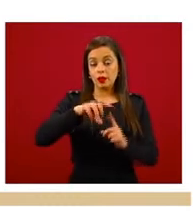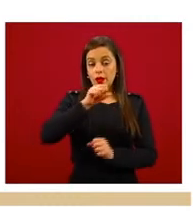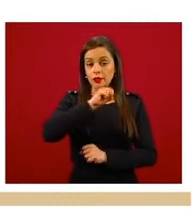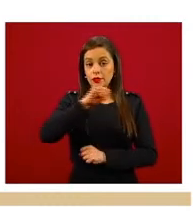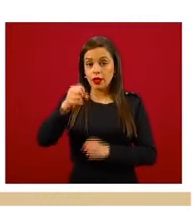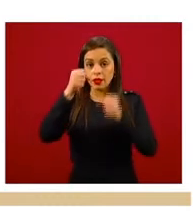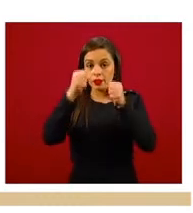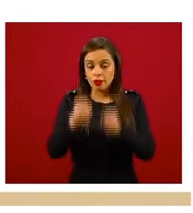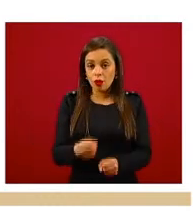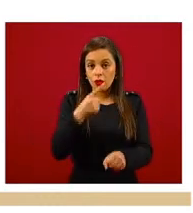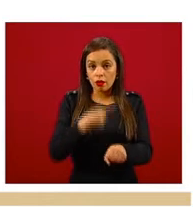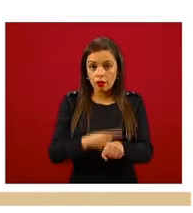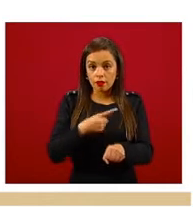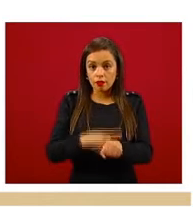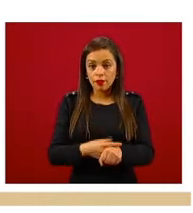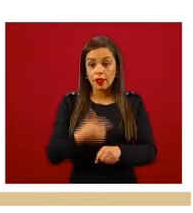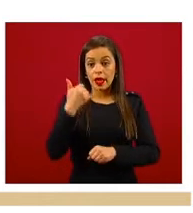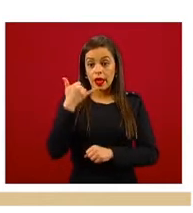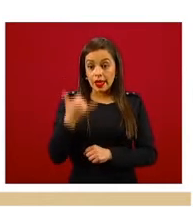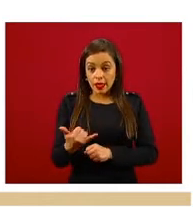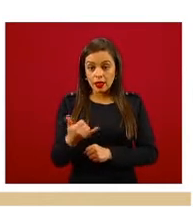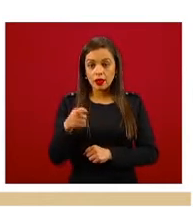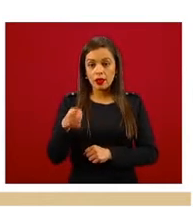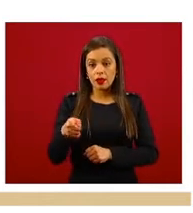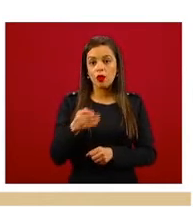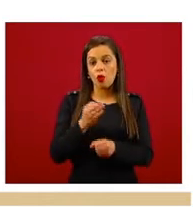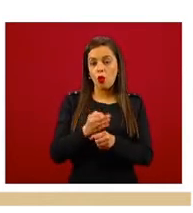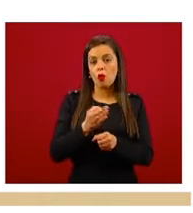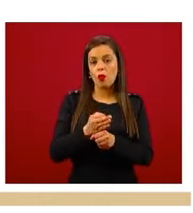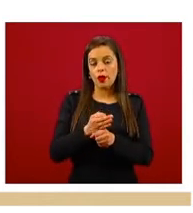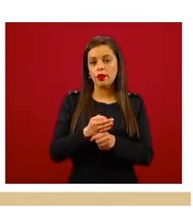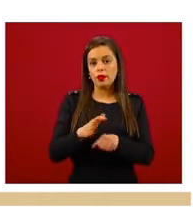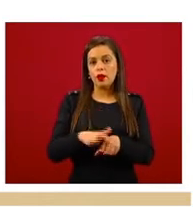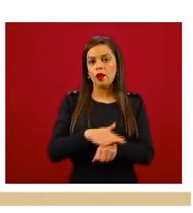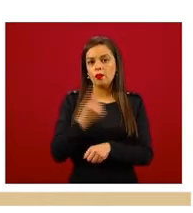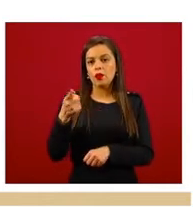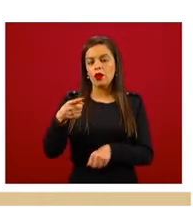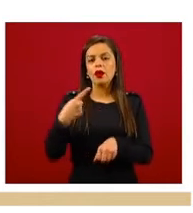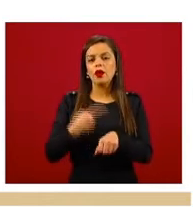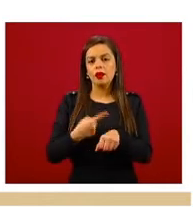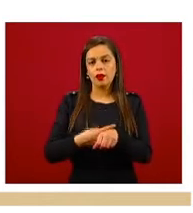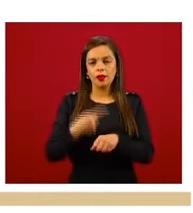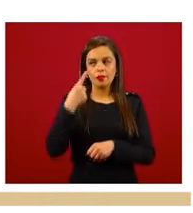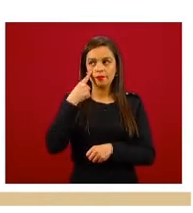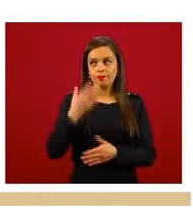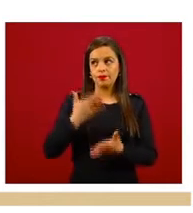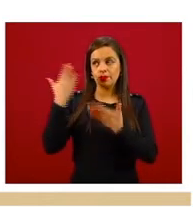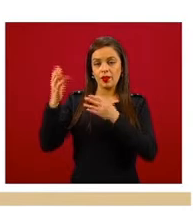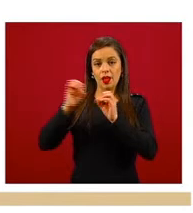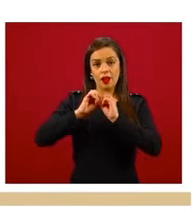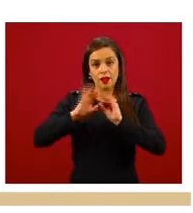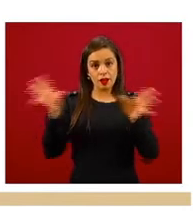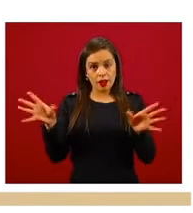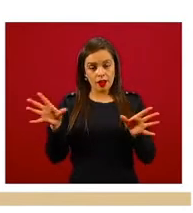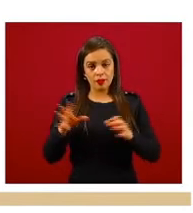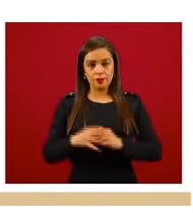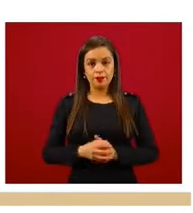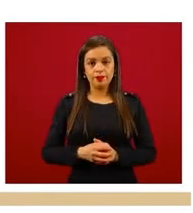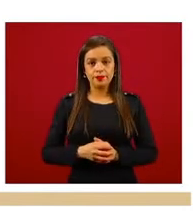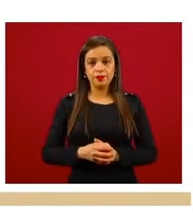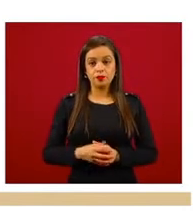11,394 who have been tested positive, you can see the relationship based on their obesity